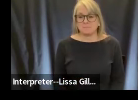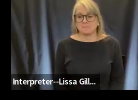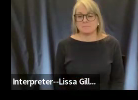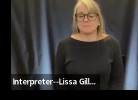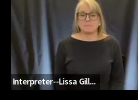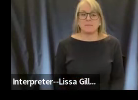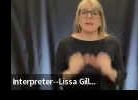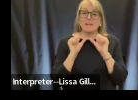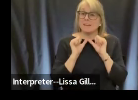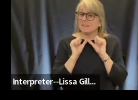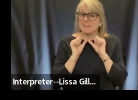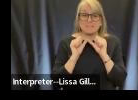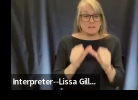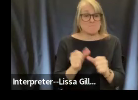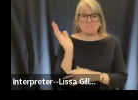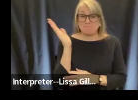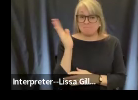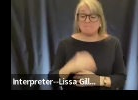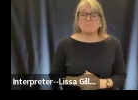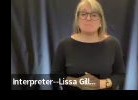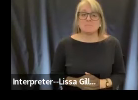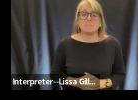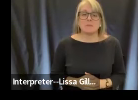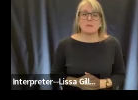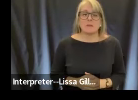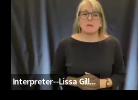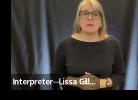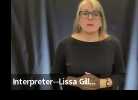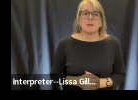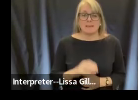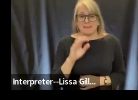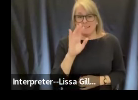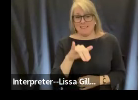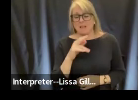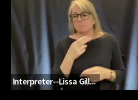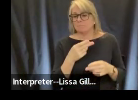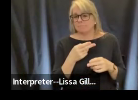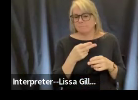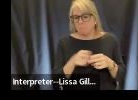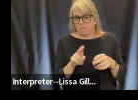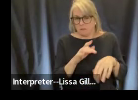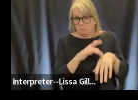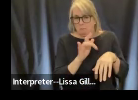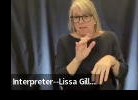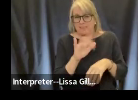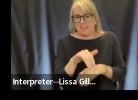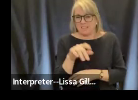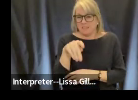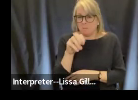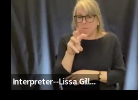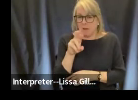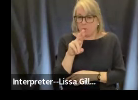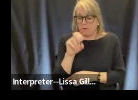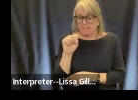Alrighty, continuing through our presentation, I will touch just briefly on this next slide, since we have talked about it, but that is the power strip that I